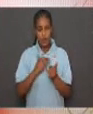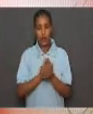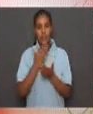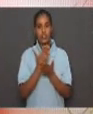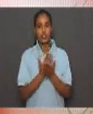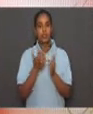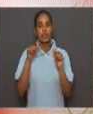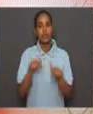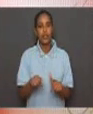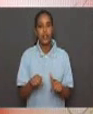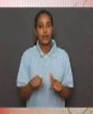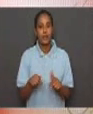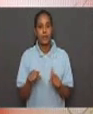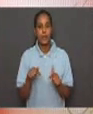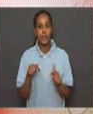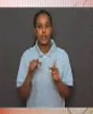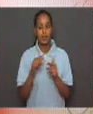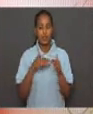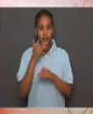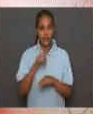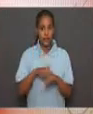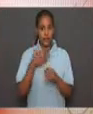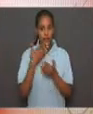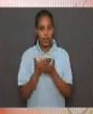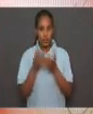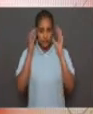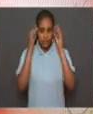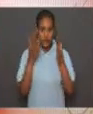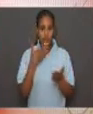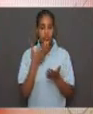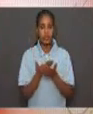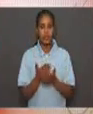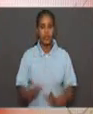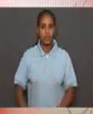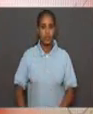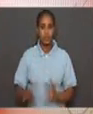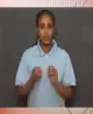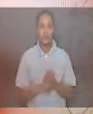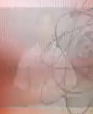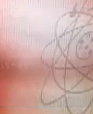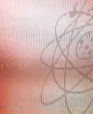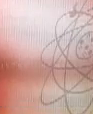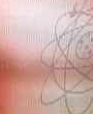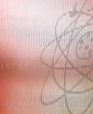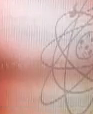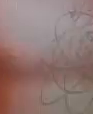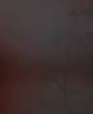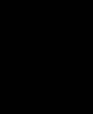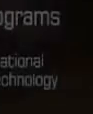of our lesson for today. Until next time, thank you, teacher. Thank you, students.